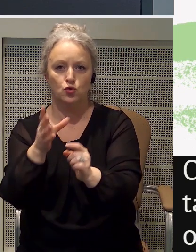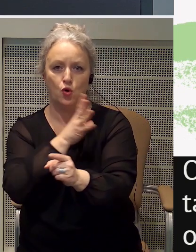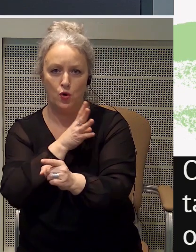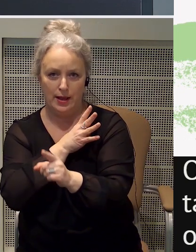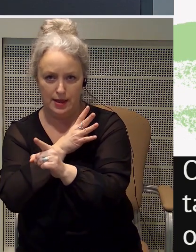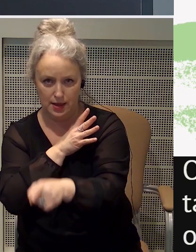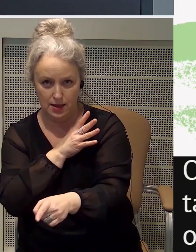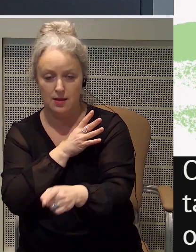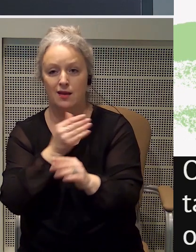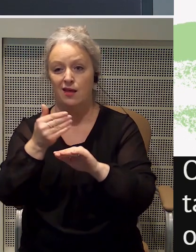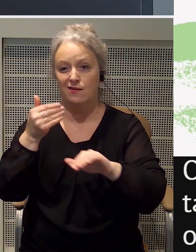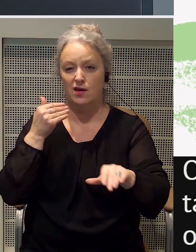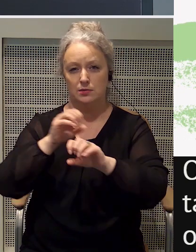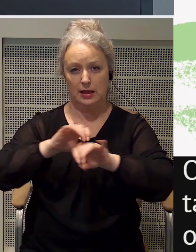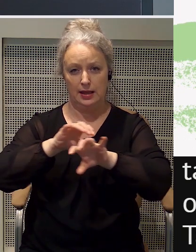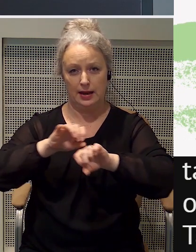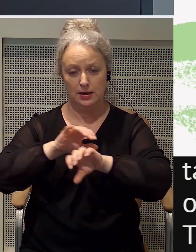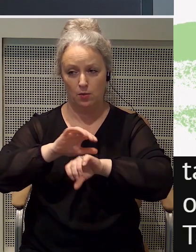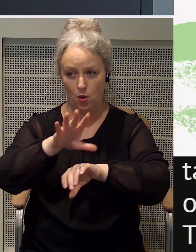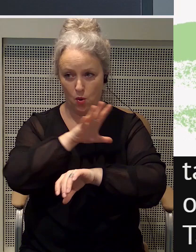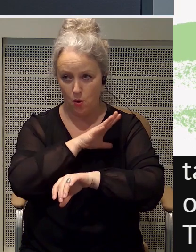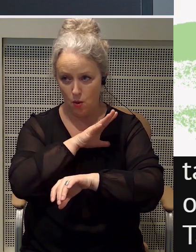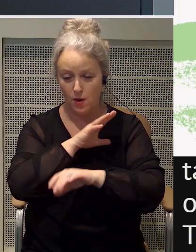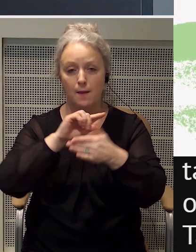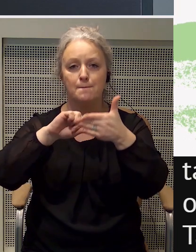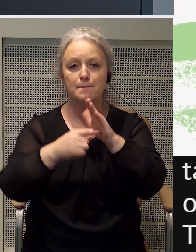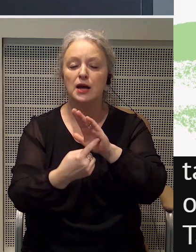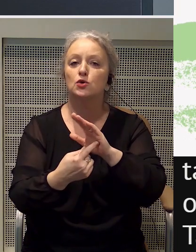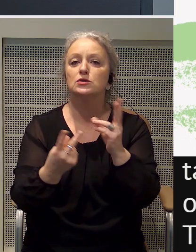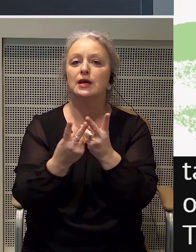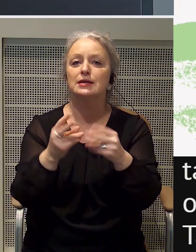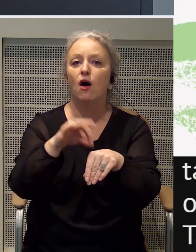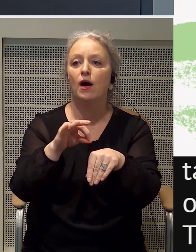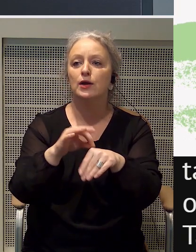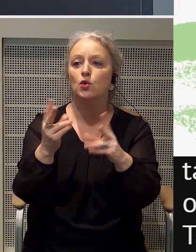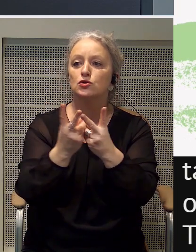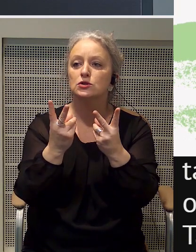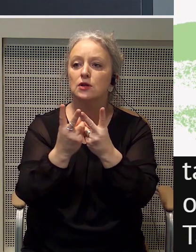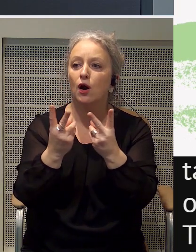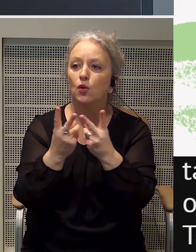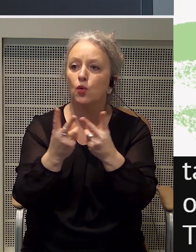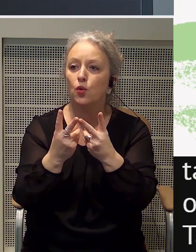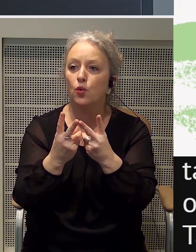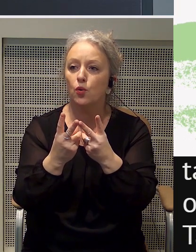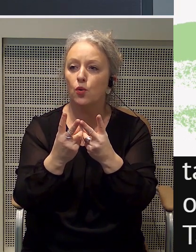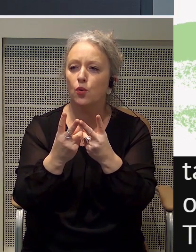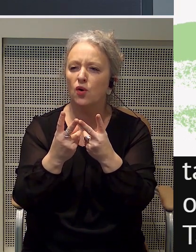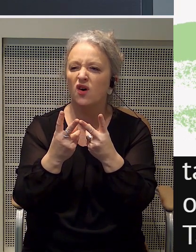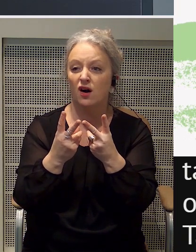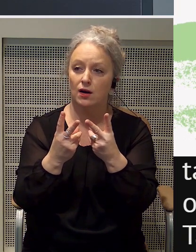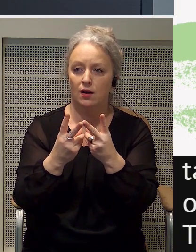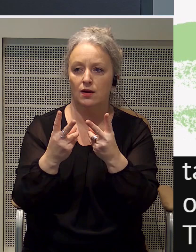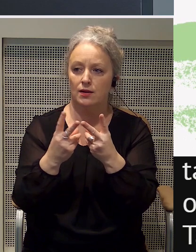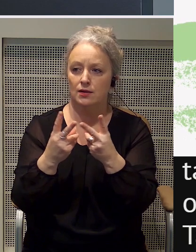diseases. And we saw in the sequencing that there was a homozygous